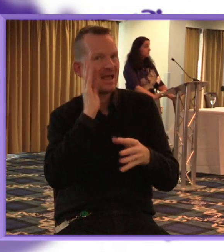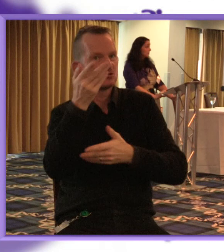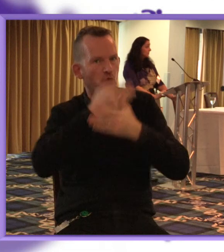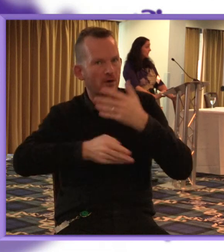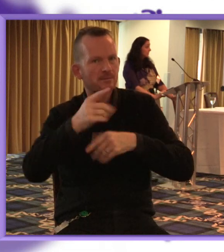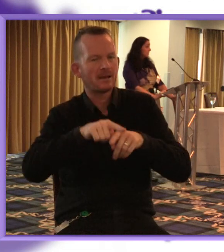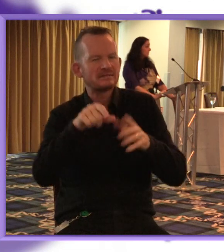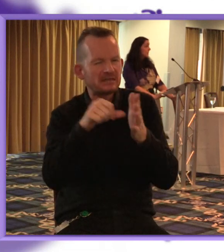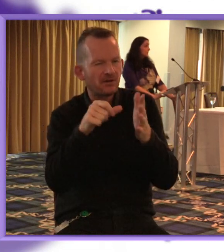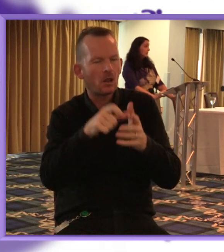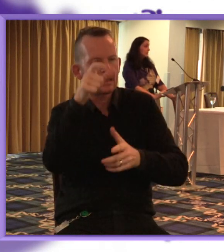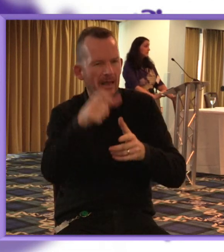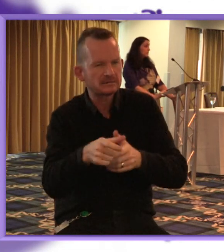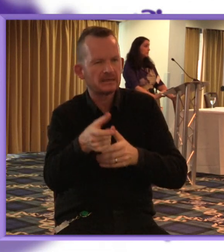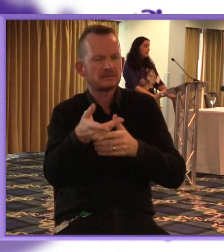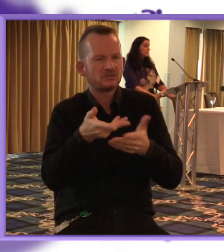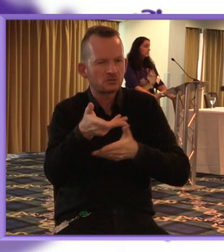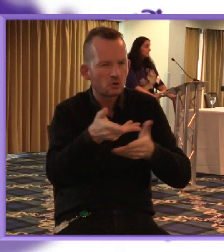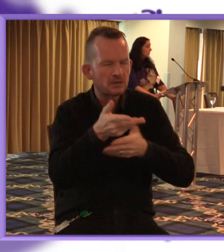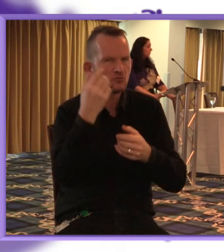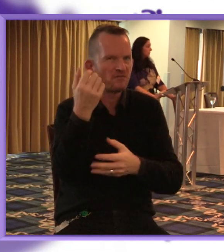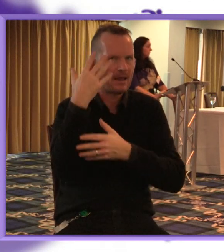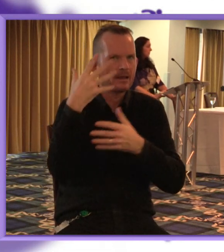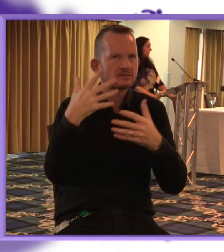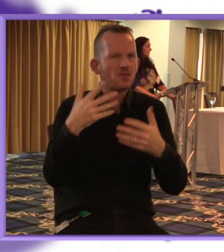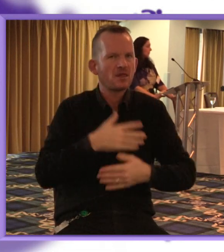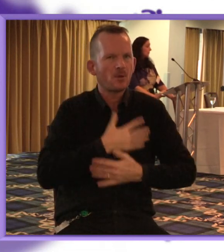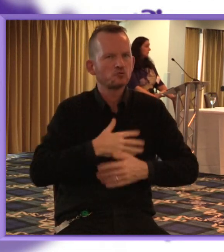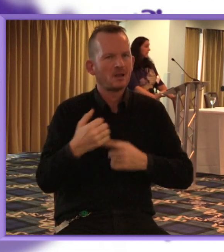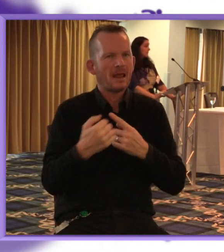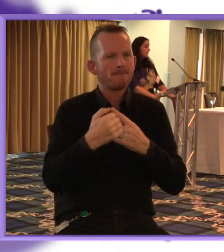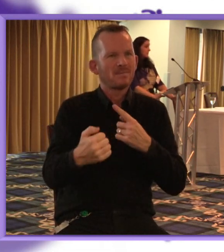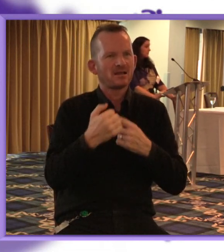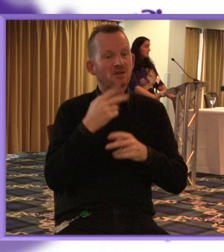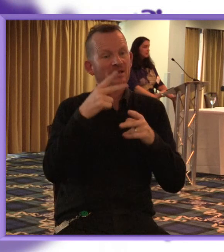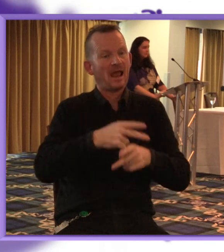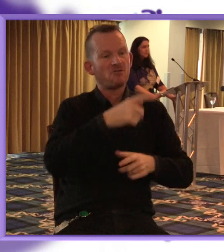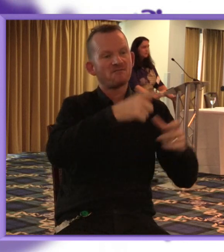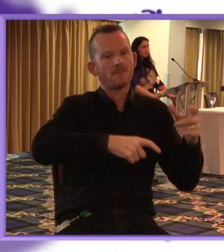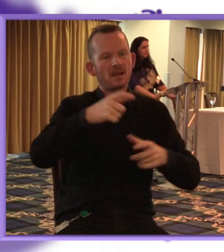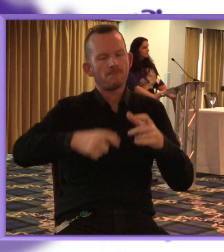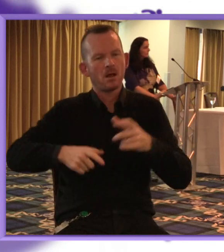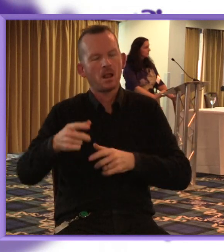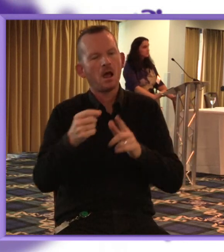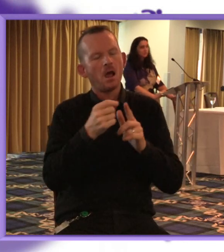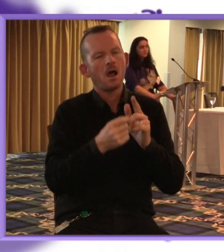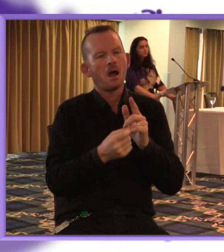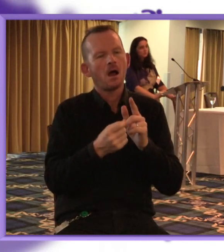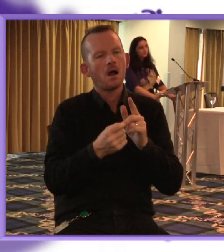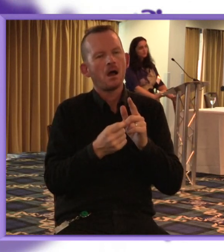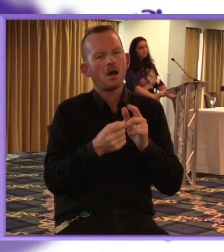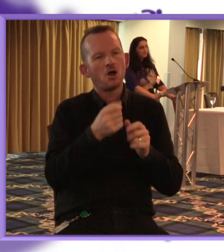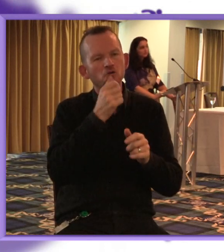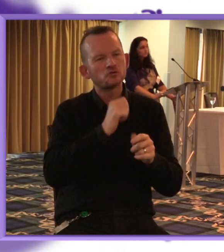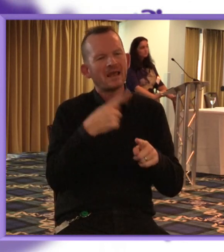potentially difficult cases, to actually sort of reflect on the emotional impact of caring for people. They primarily have been focused on